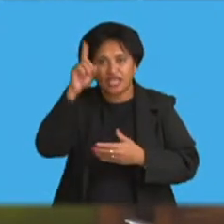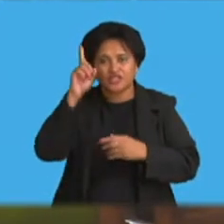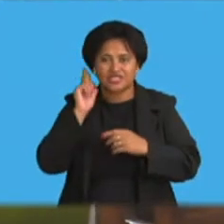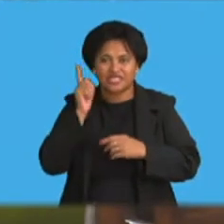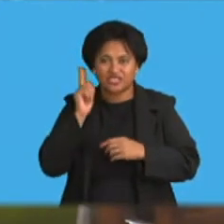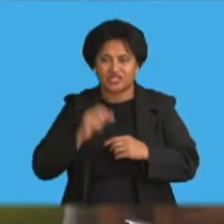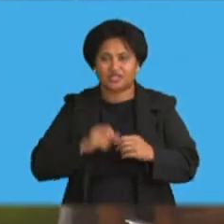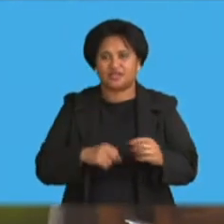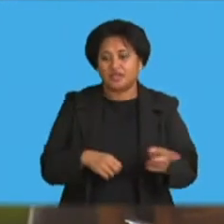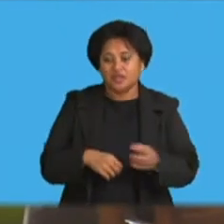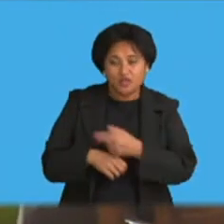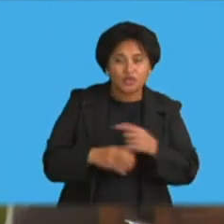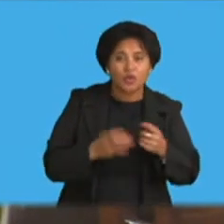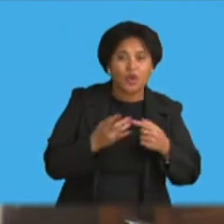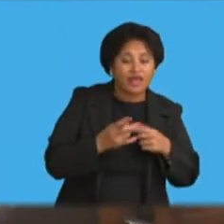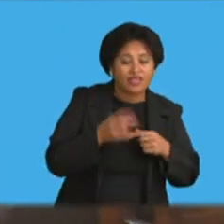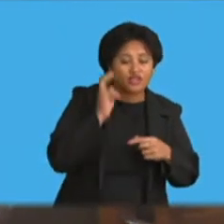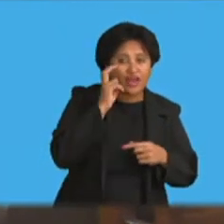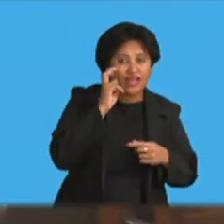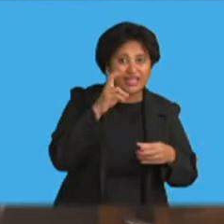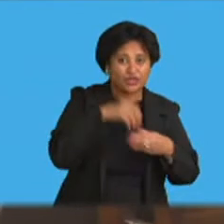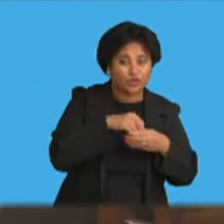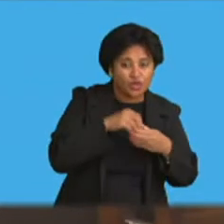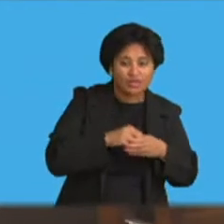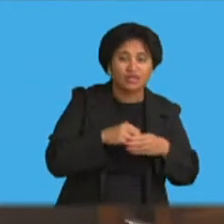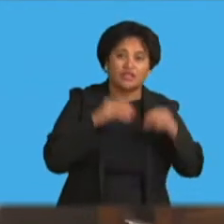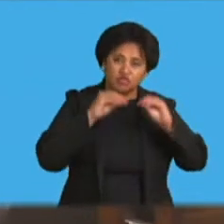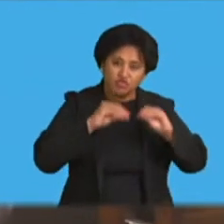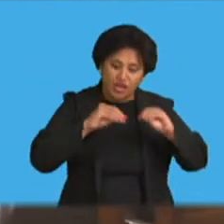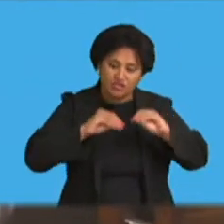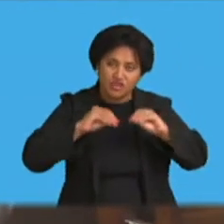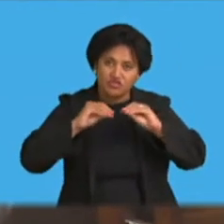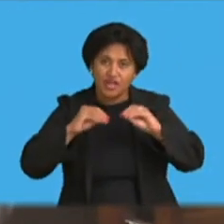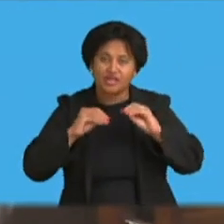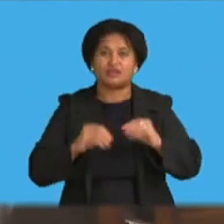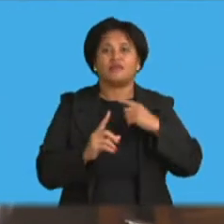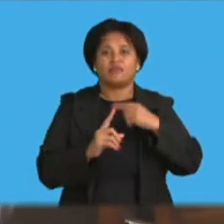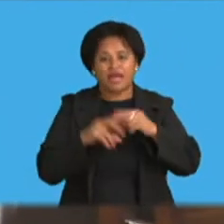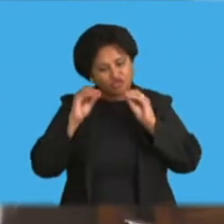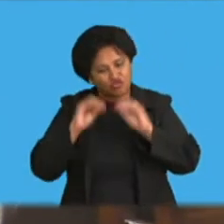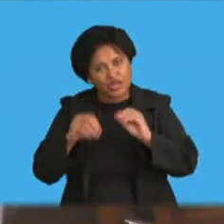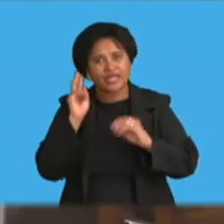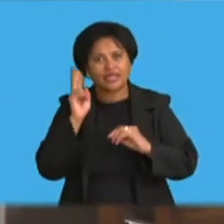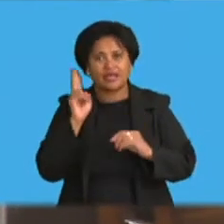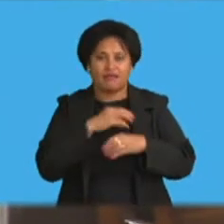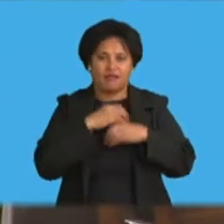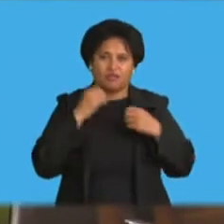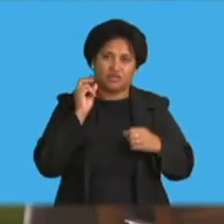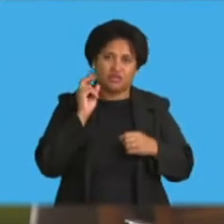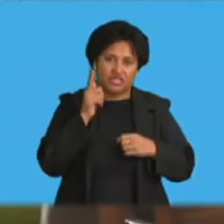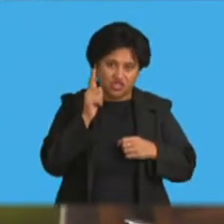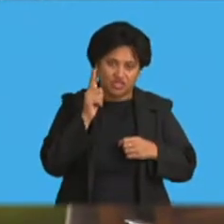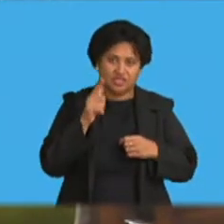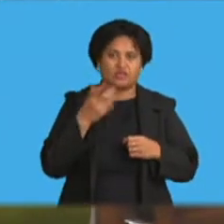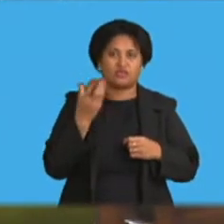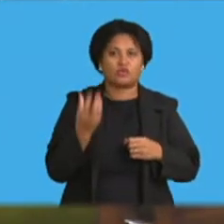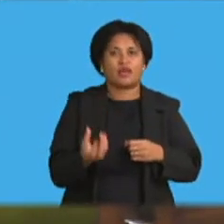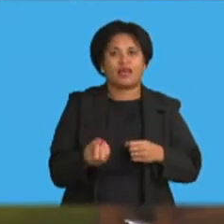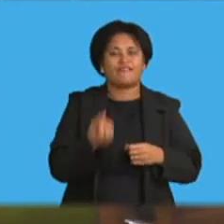learning, including training and retraining our teachers to support them to provide quality education.